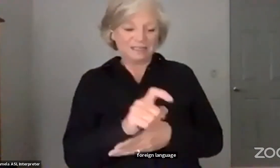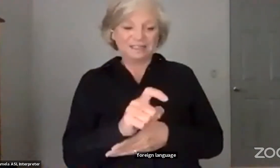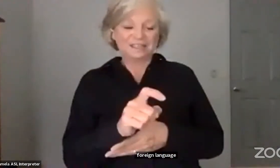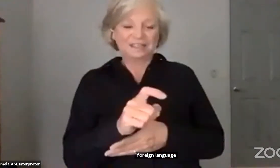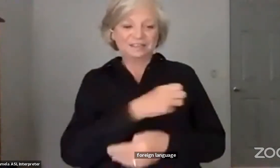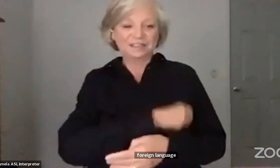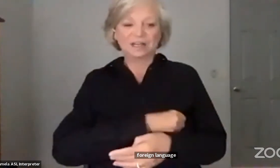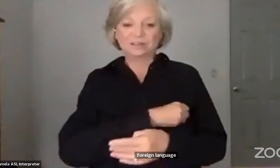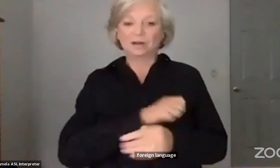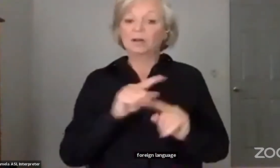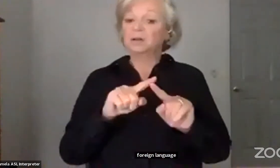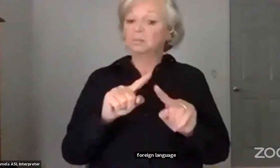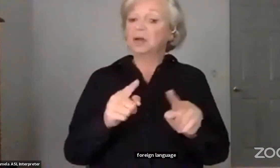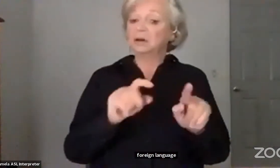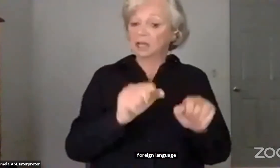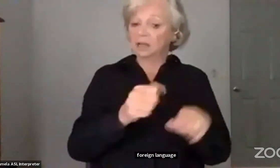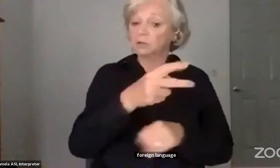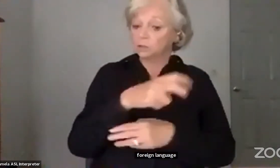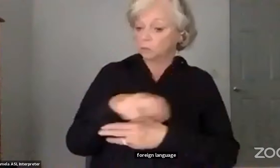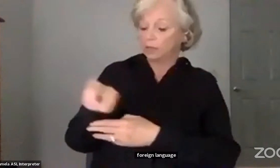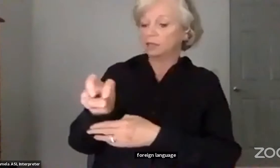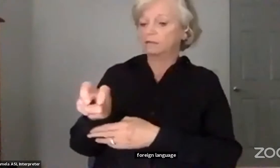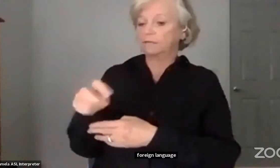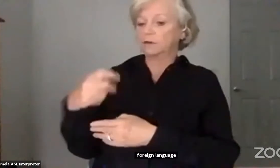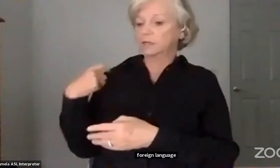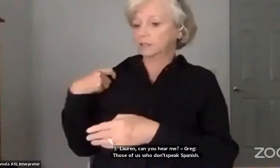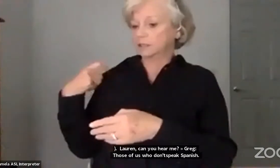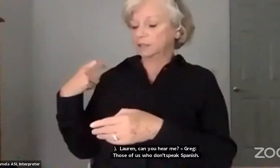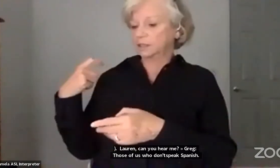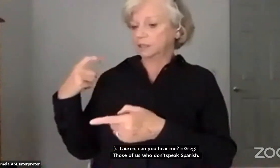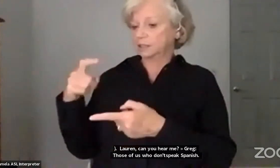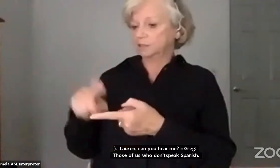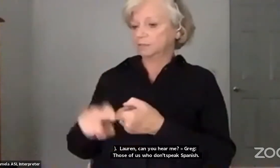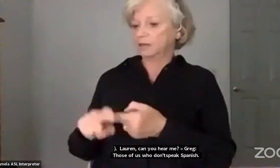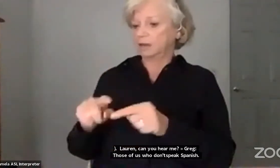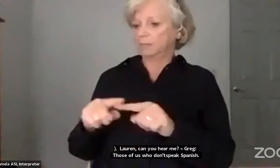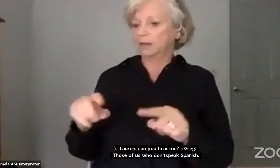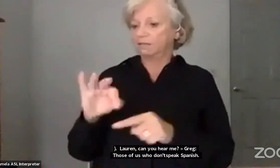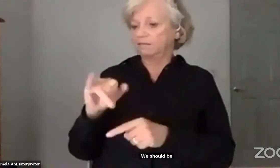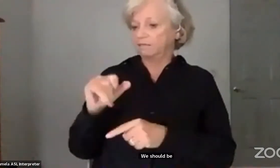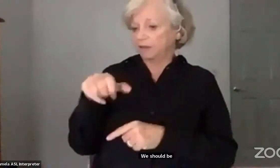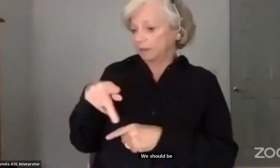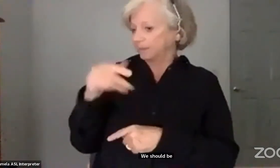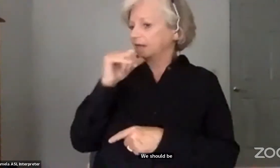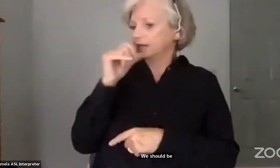the Spanish button? Yeah, I'm just not sure why it's flipped. So yeah, right now,